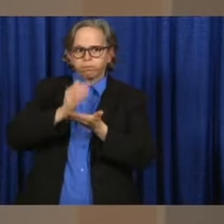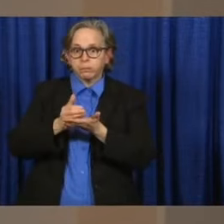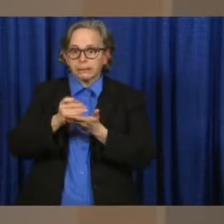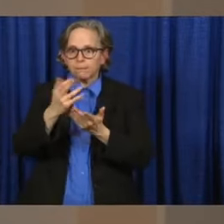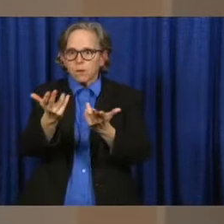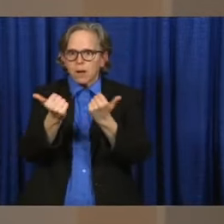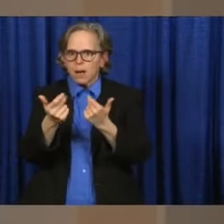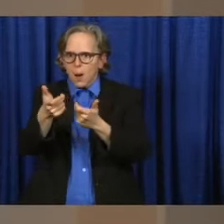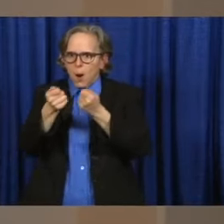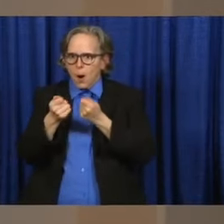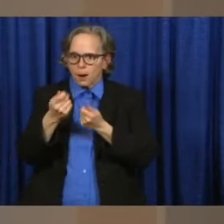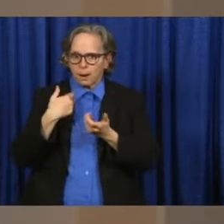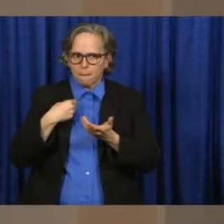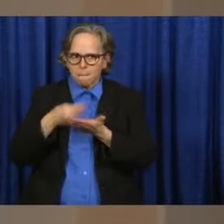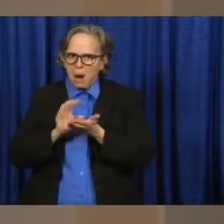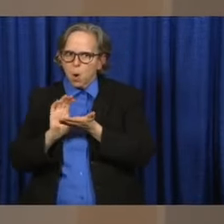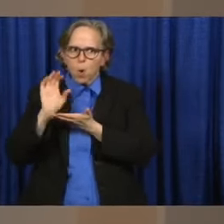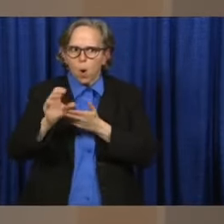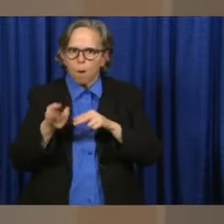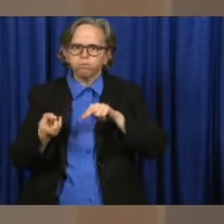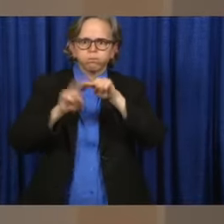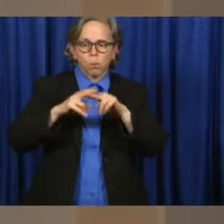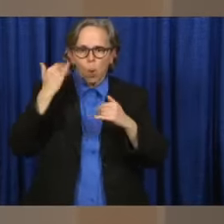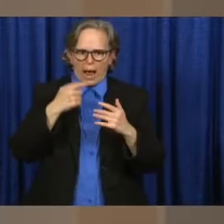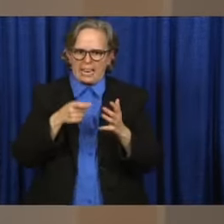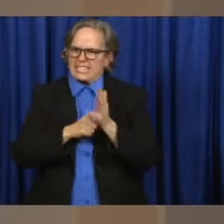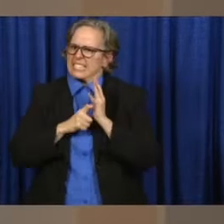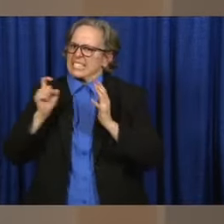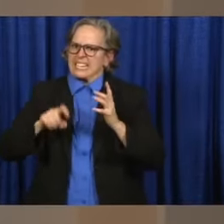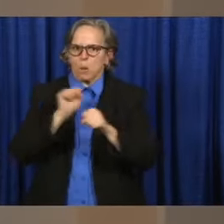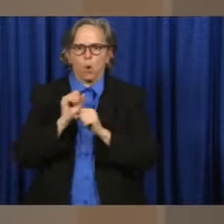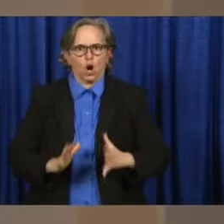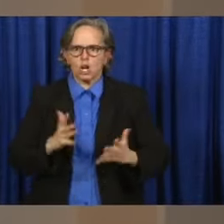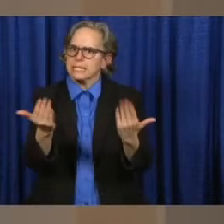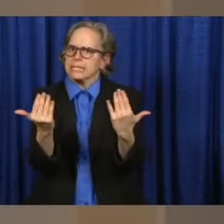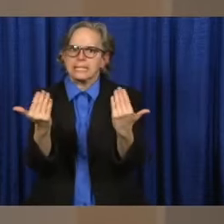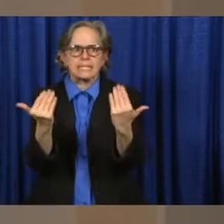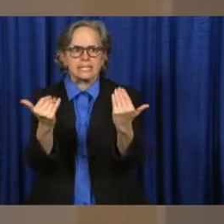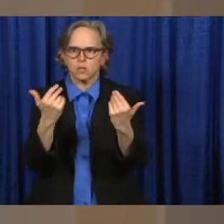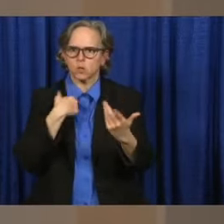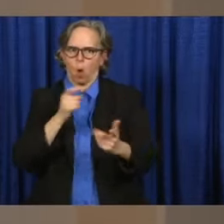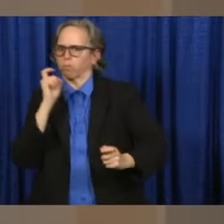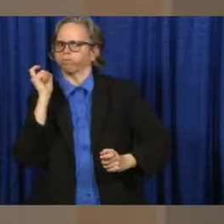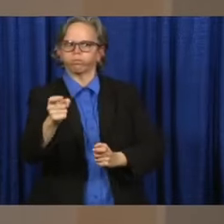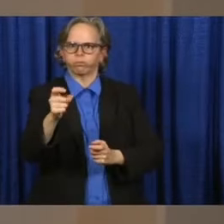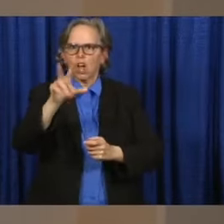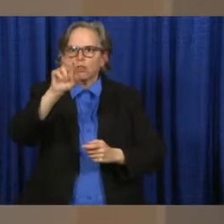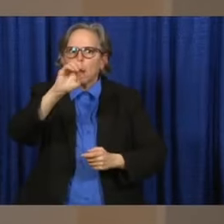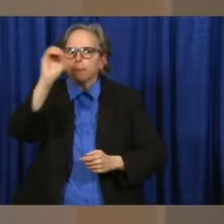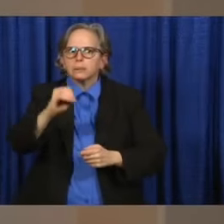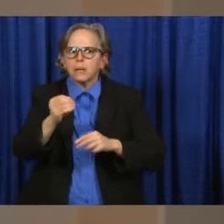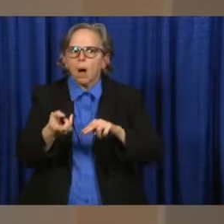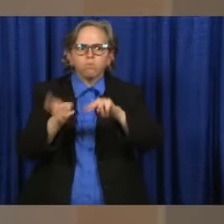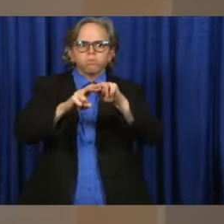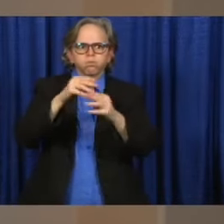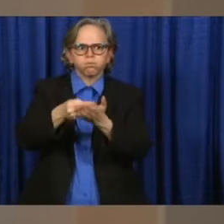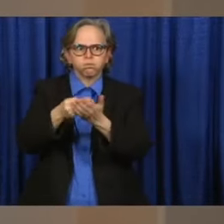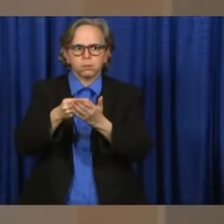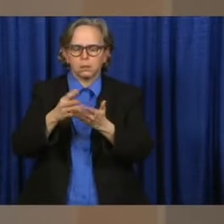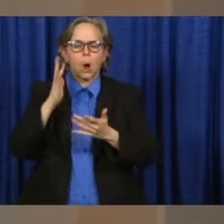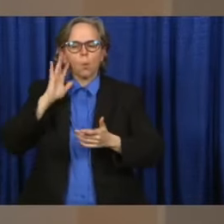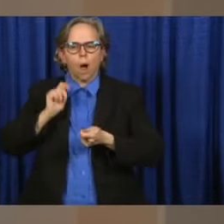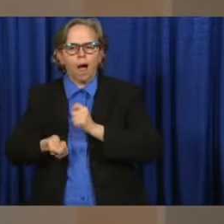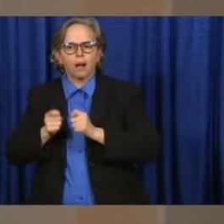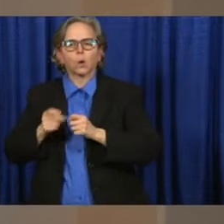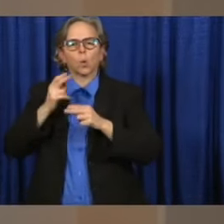the most in-demand, in-need jobs. And so I think that these employers are adjusting to the pressures of the